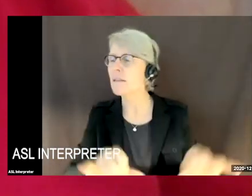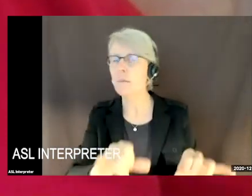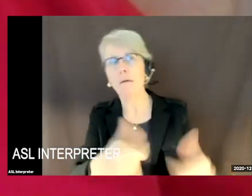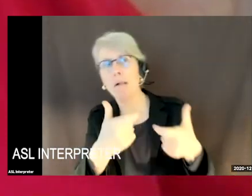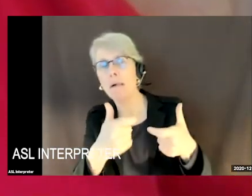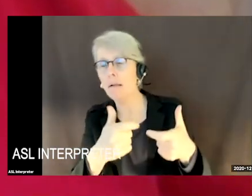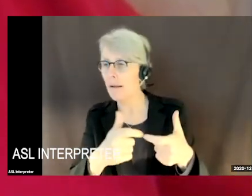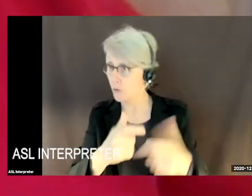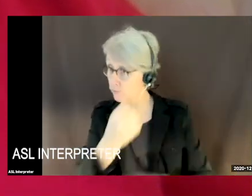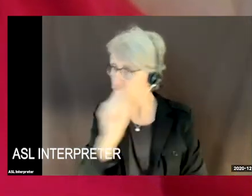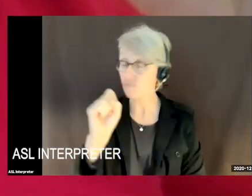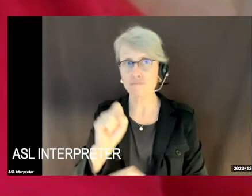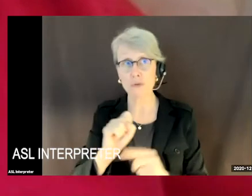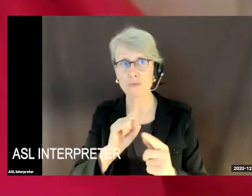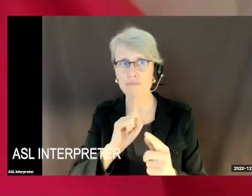injustice?